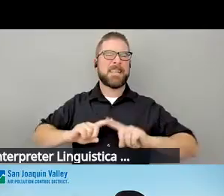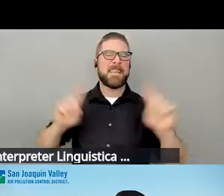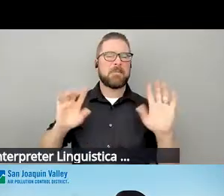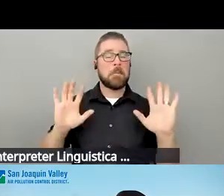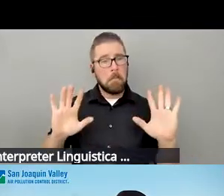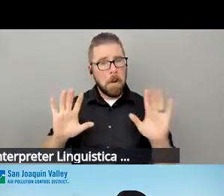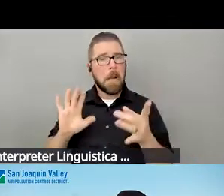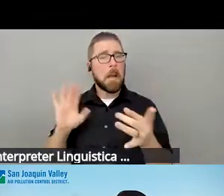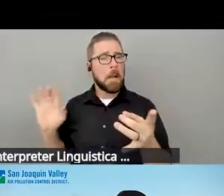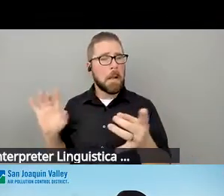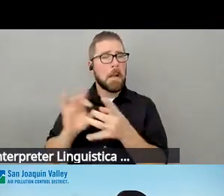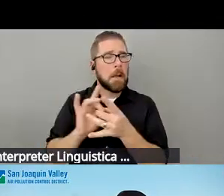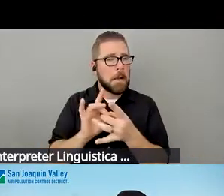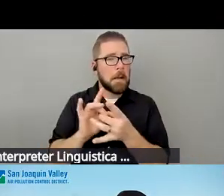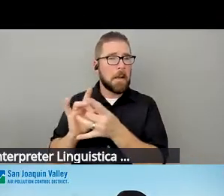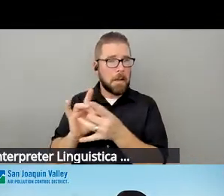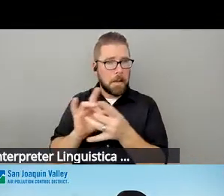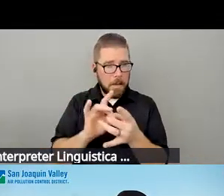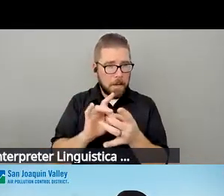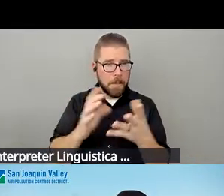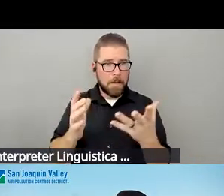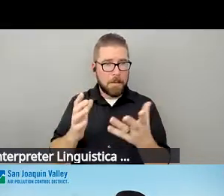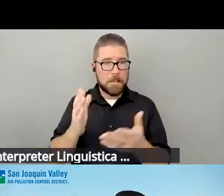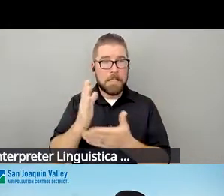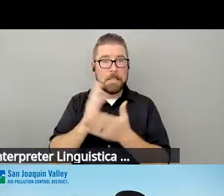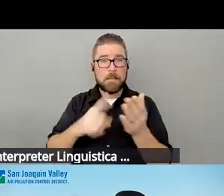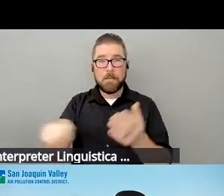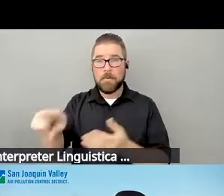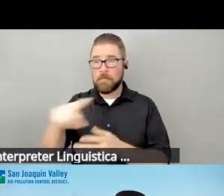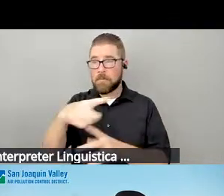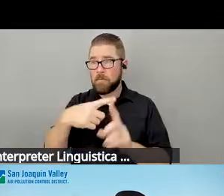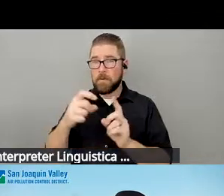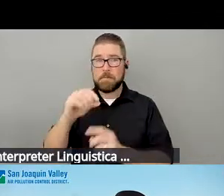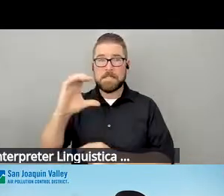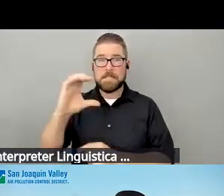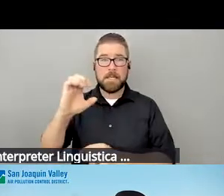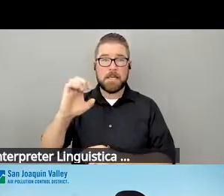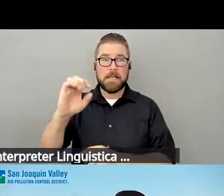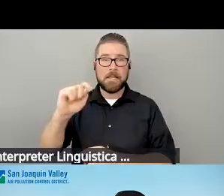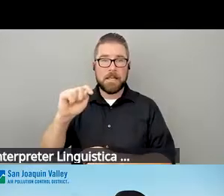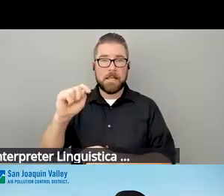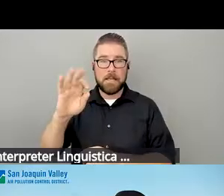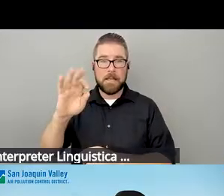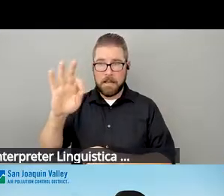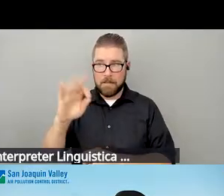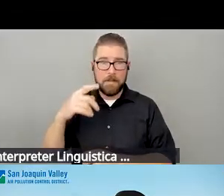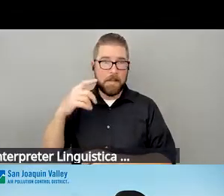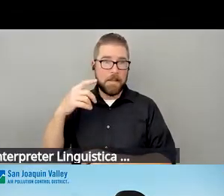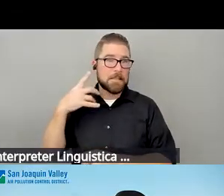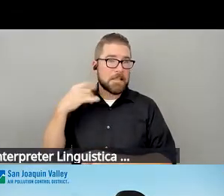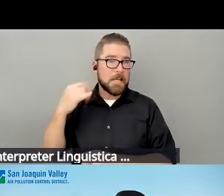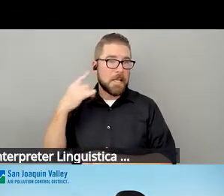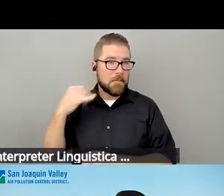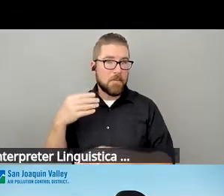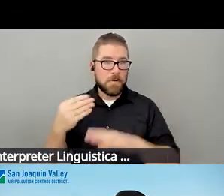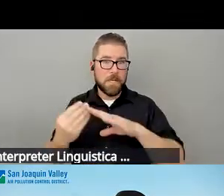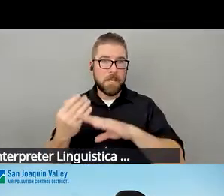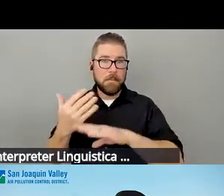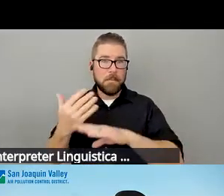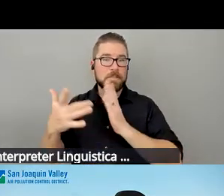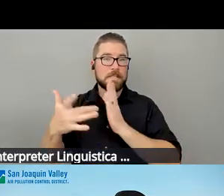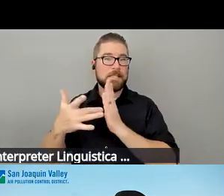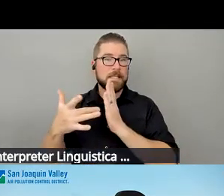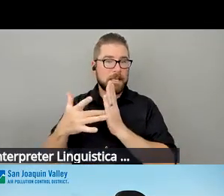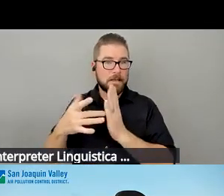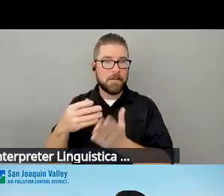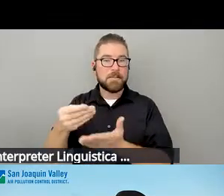introduce a couple folks that are coming from CETF, or the California Emerging Technology Fund, and then also their partners at Valley